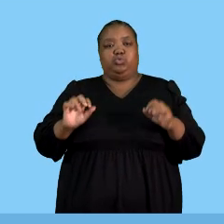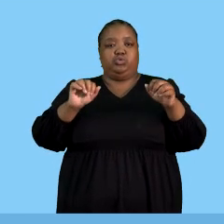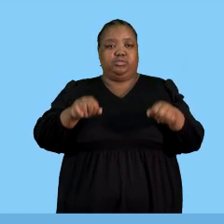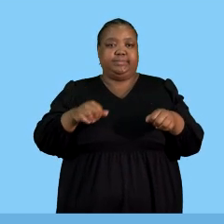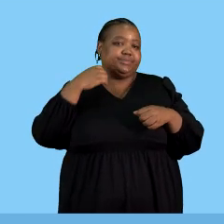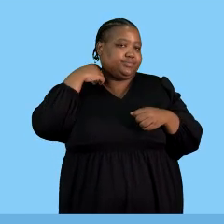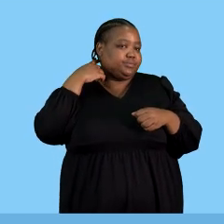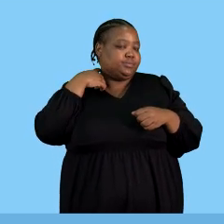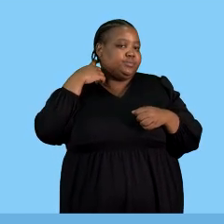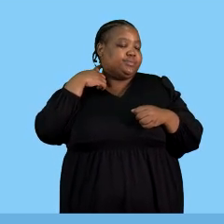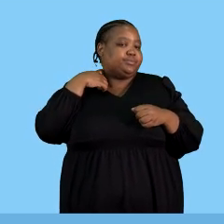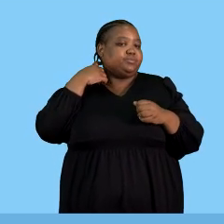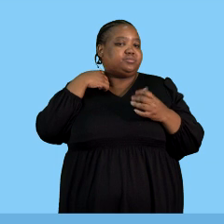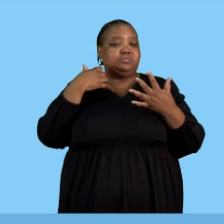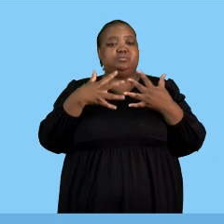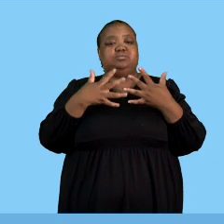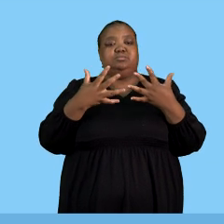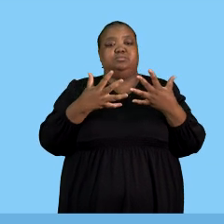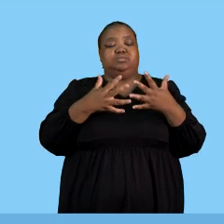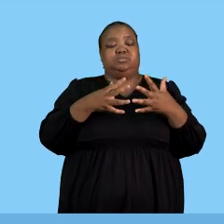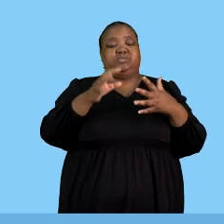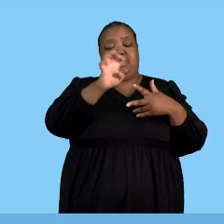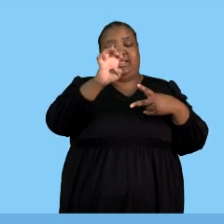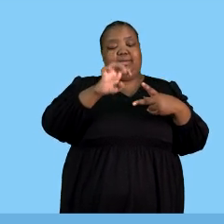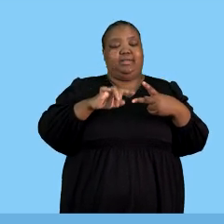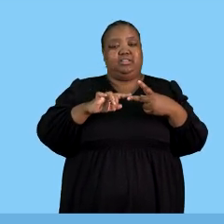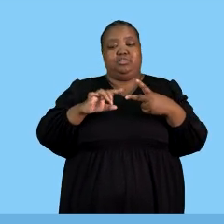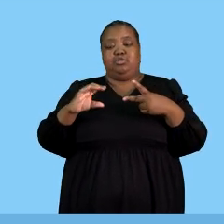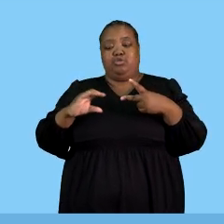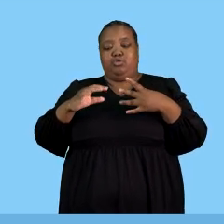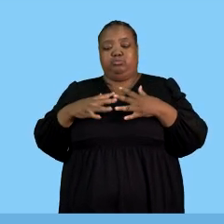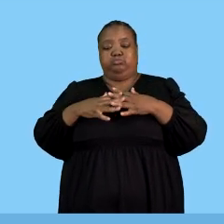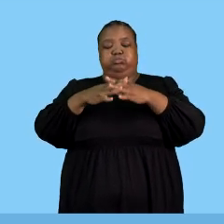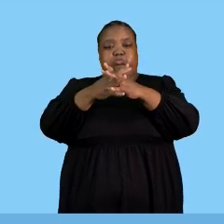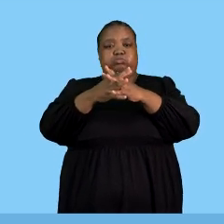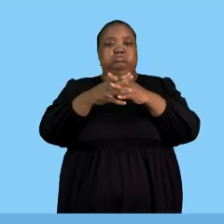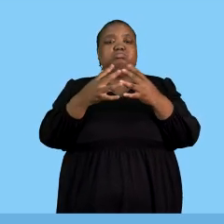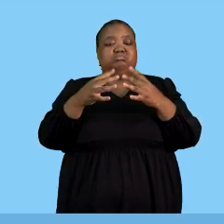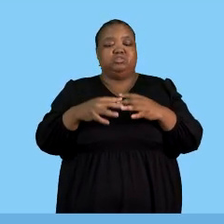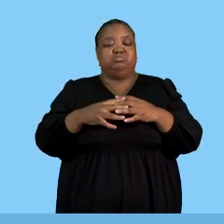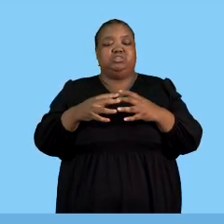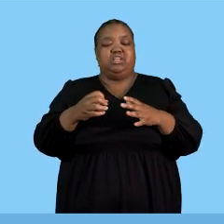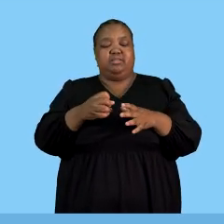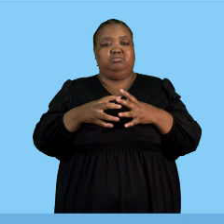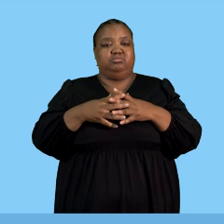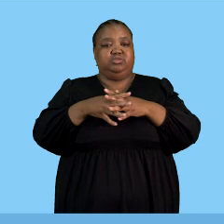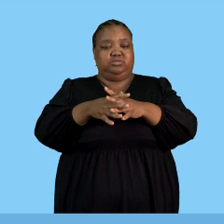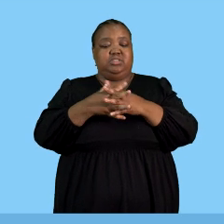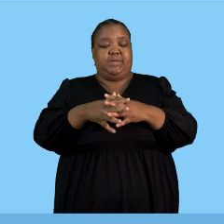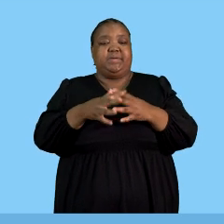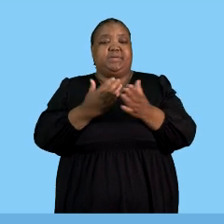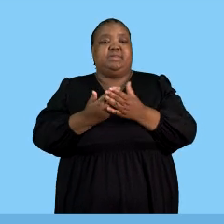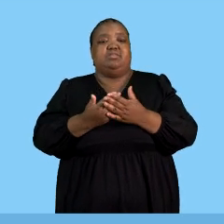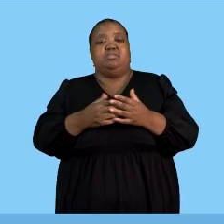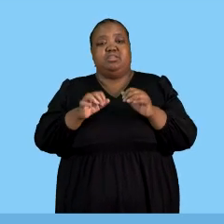have a mixture of elements and compounds, whereby now we mix our elements and then we also mix our compounds. So we